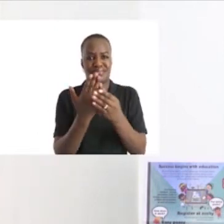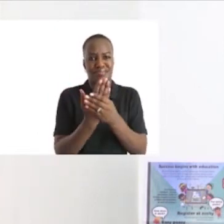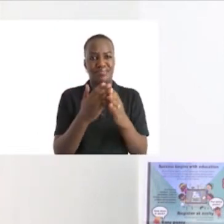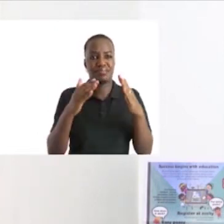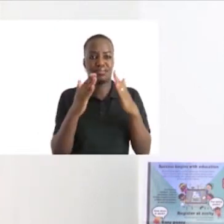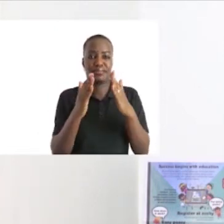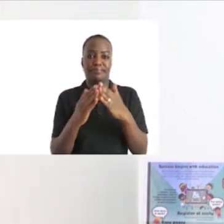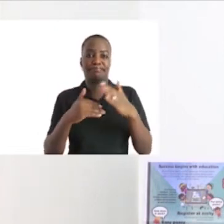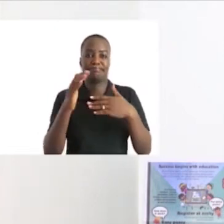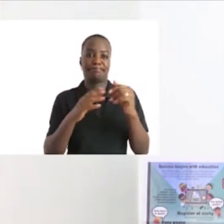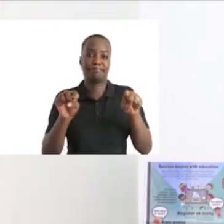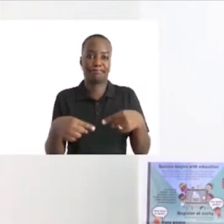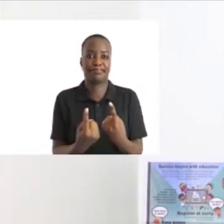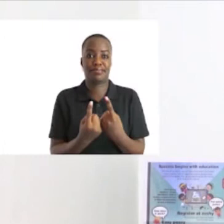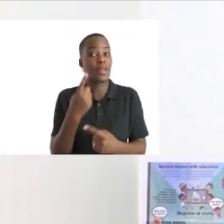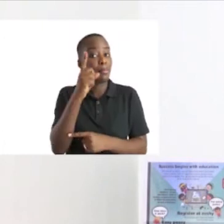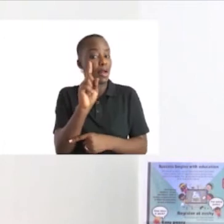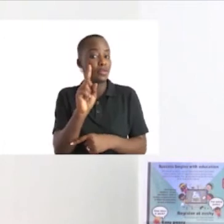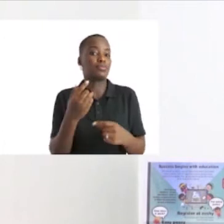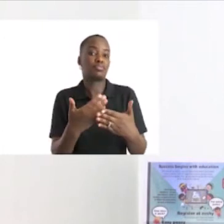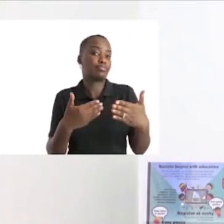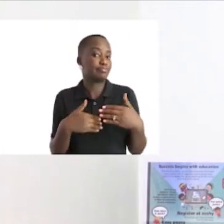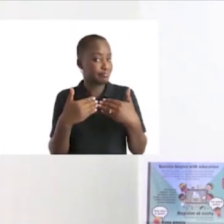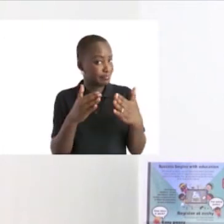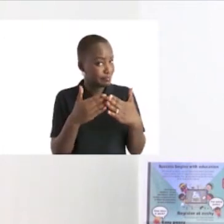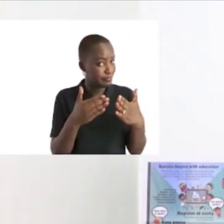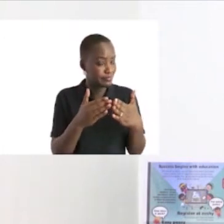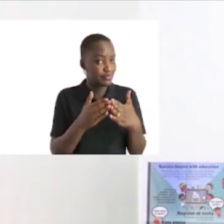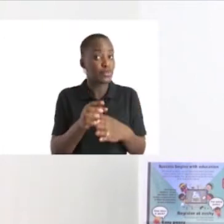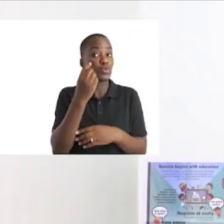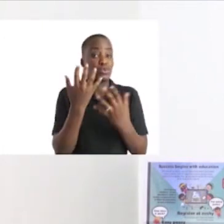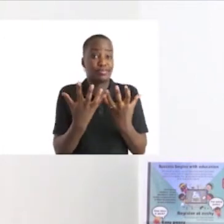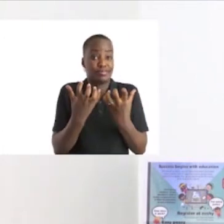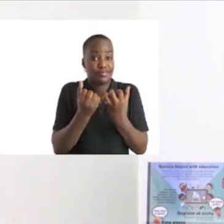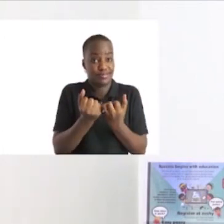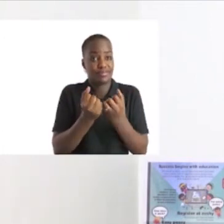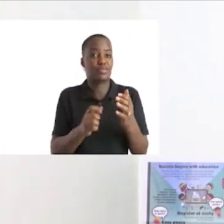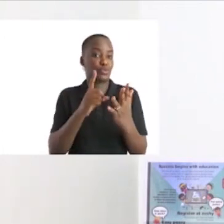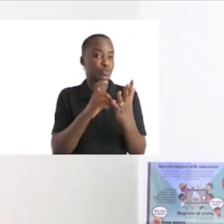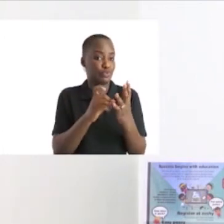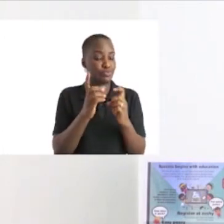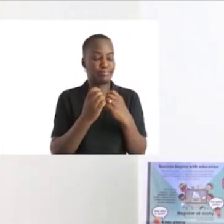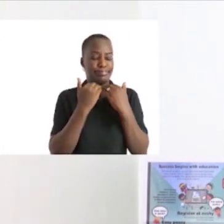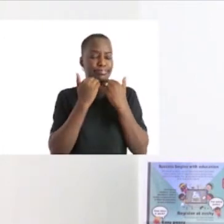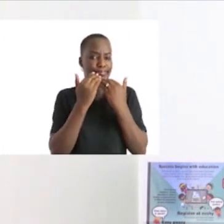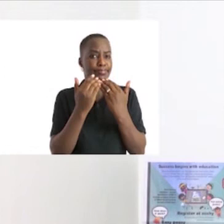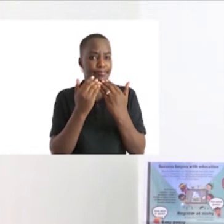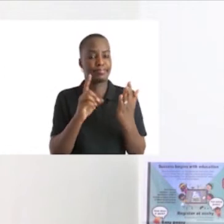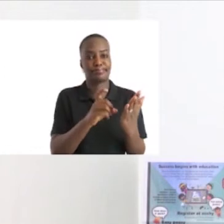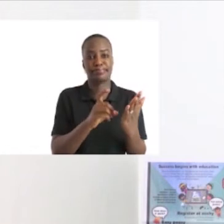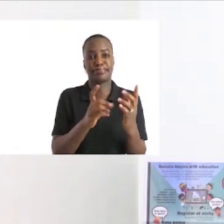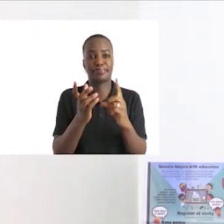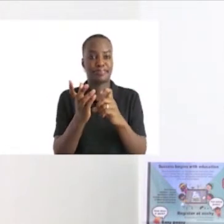building materials. But before we get into our lesson, we need to sanitize our hands. We take our